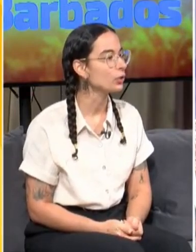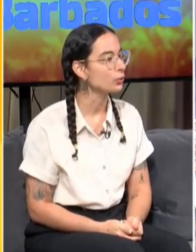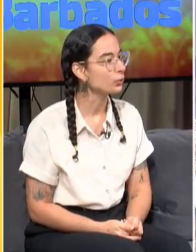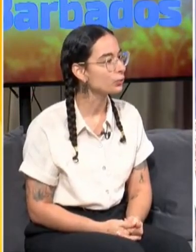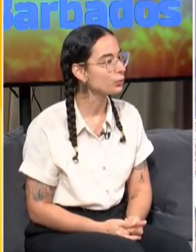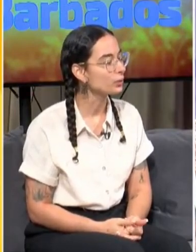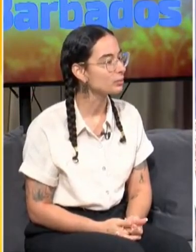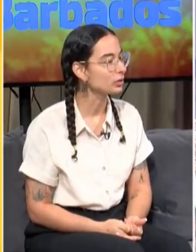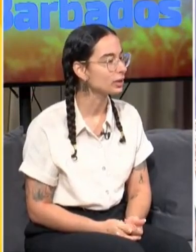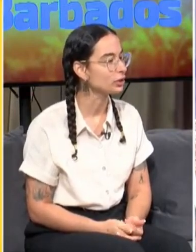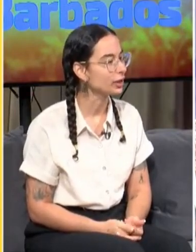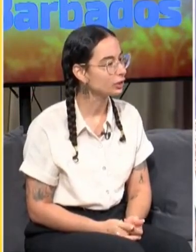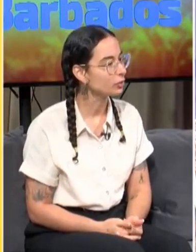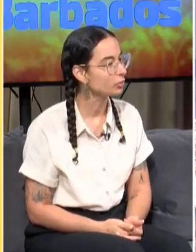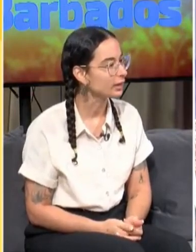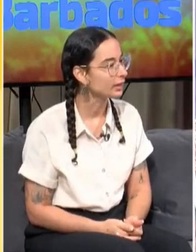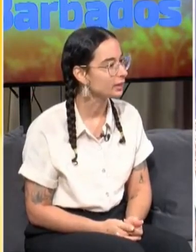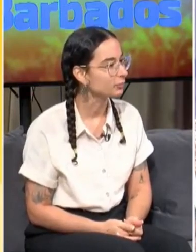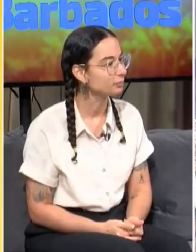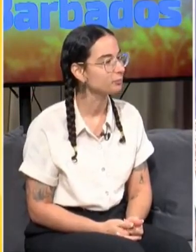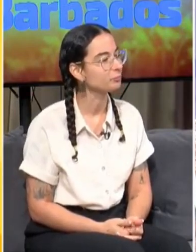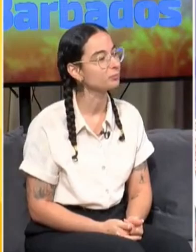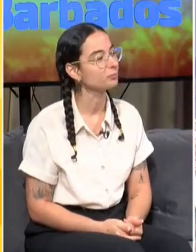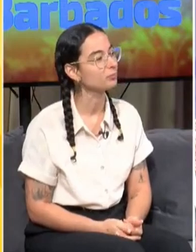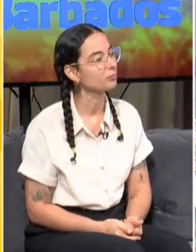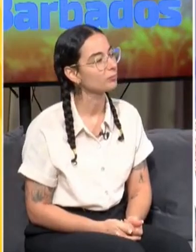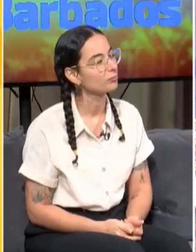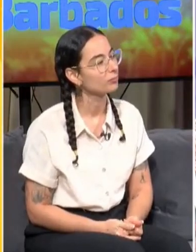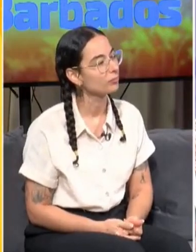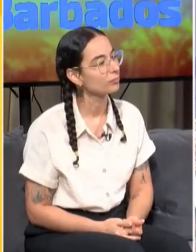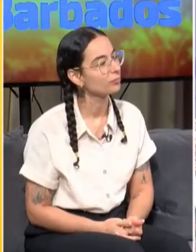did go through special education, but